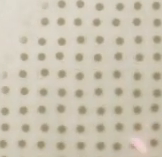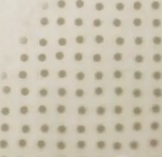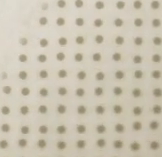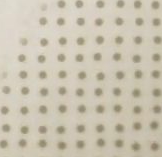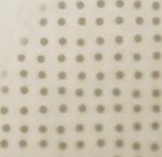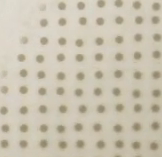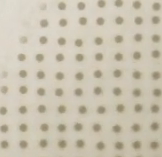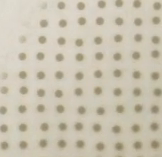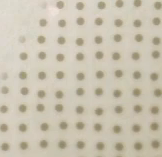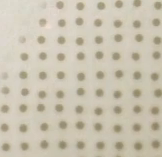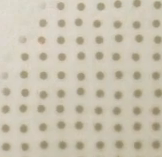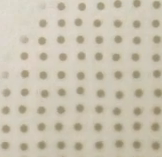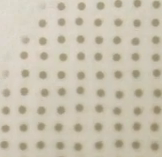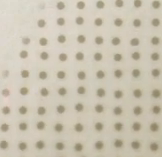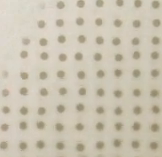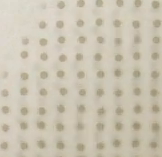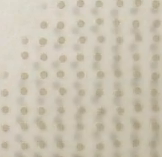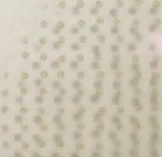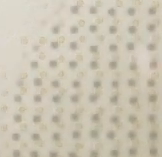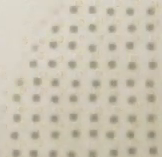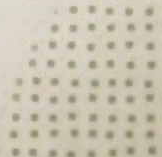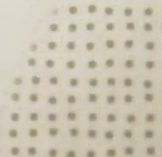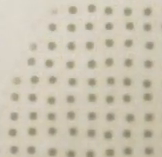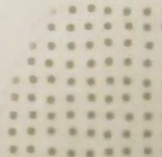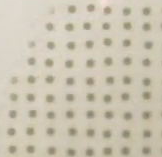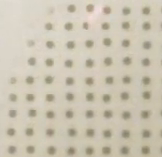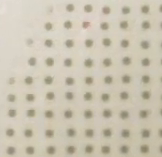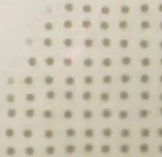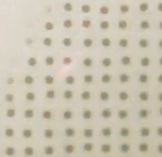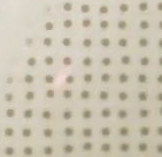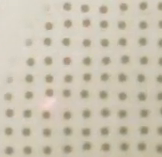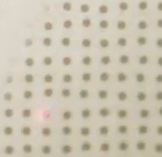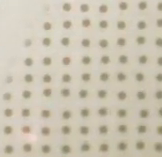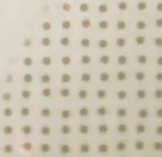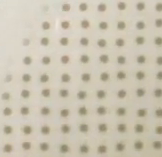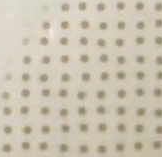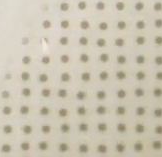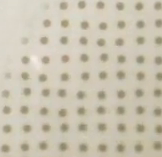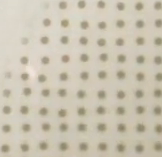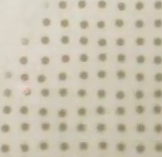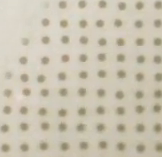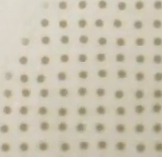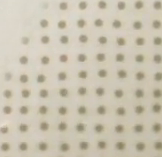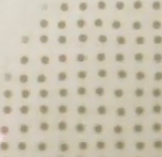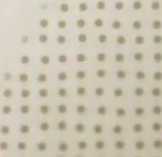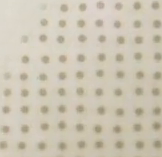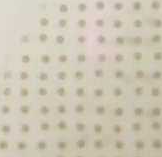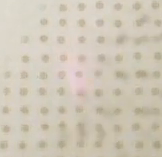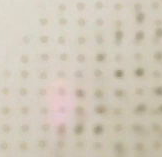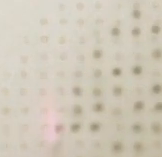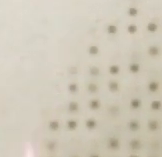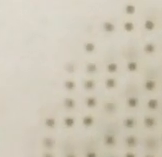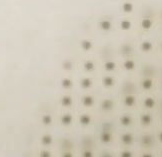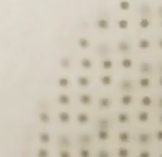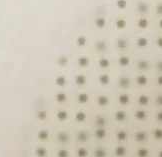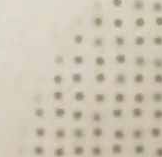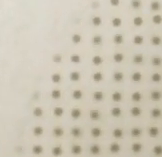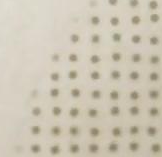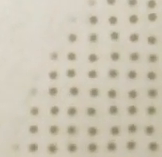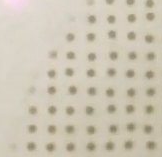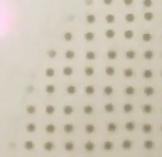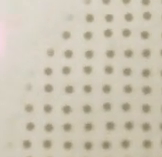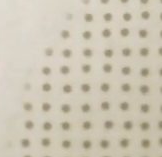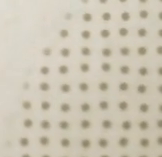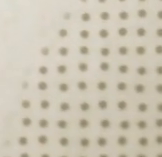see five unique ways you can rekindle the love. When you share, like, and comment, you will have a chance to win